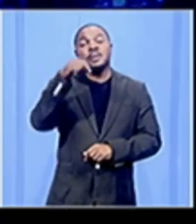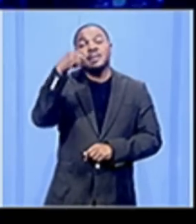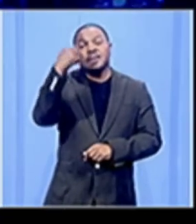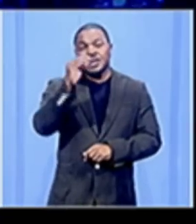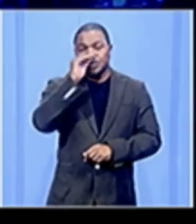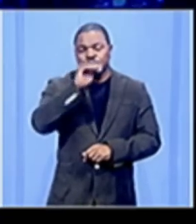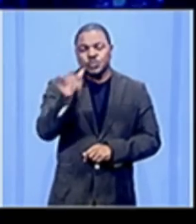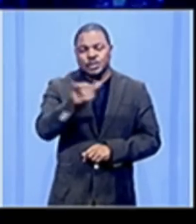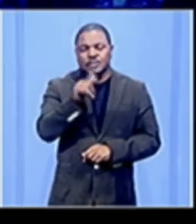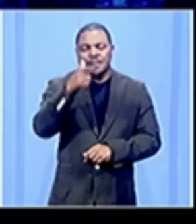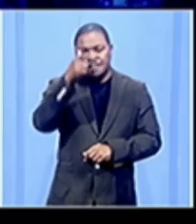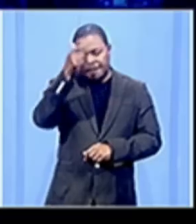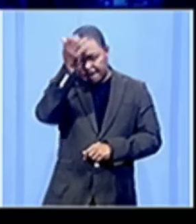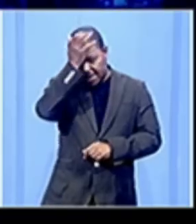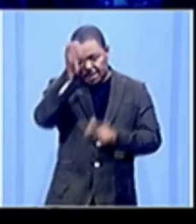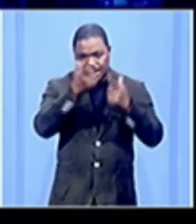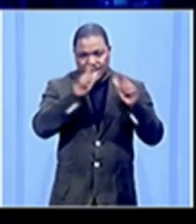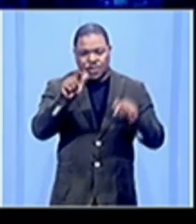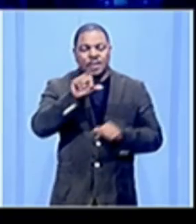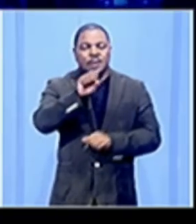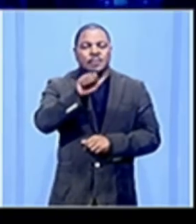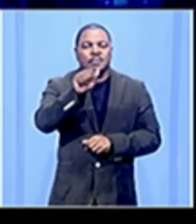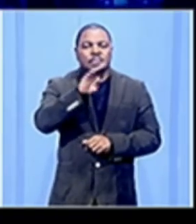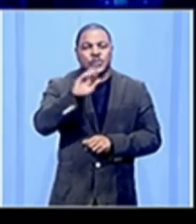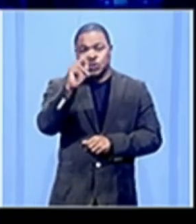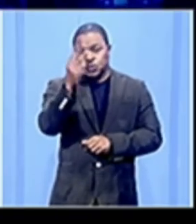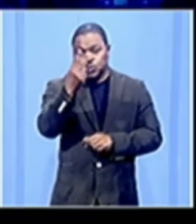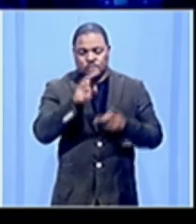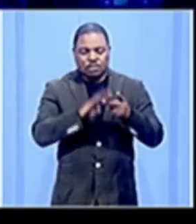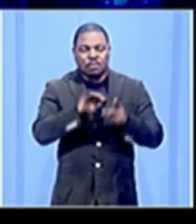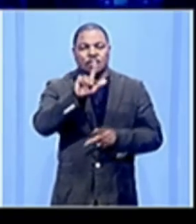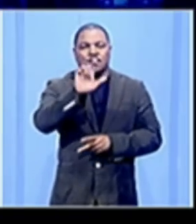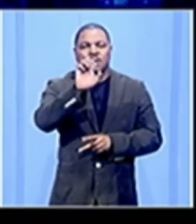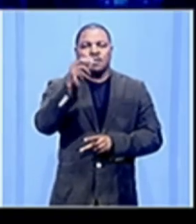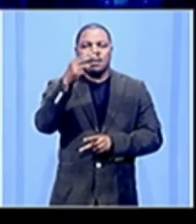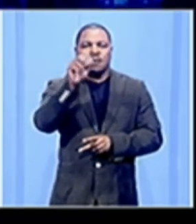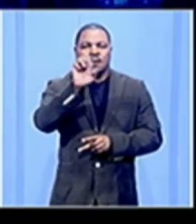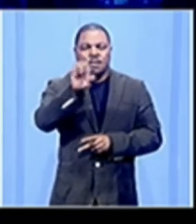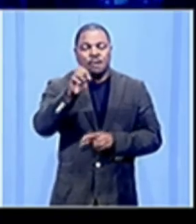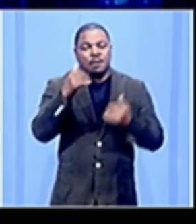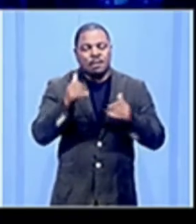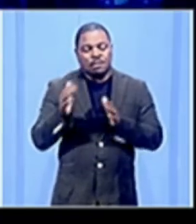ke ya sepedi ka mosomo SABC 2 le SABC le hae ga